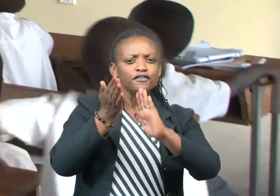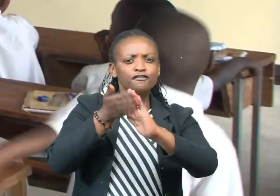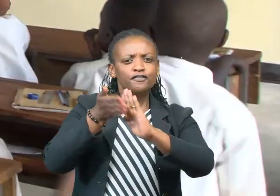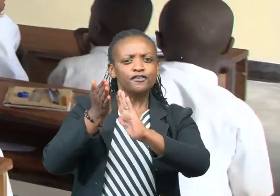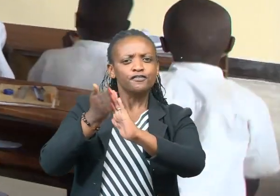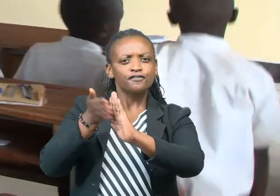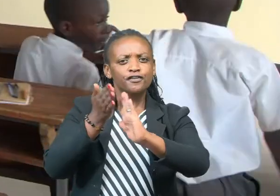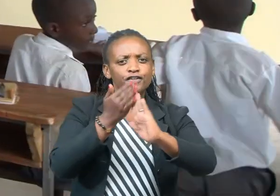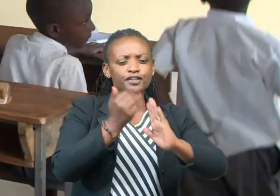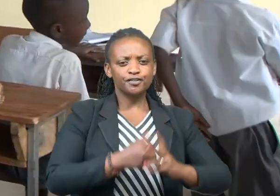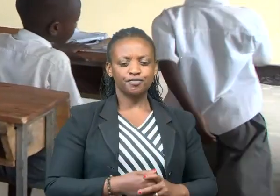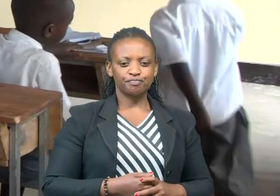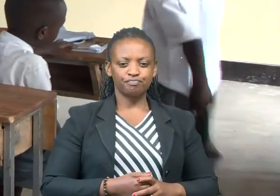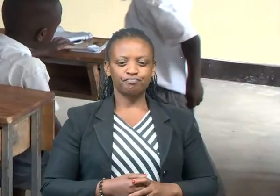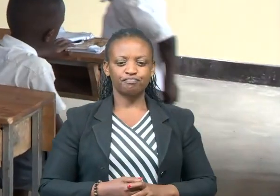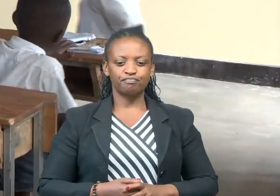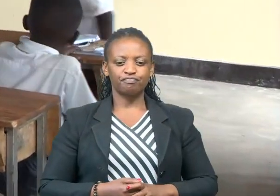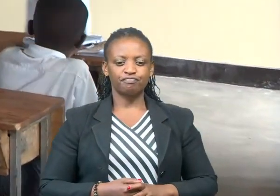Quickly.